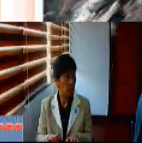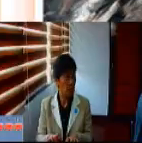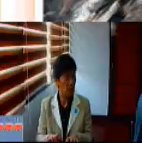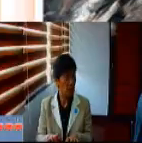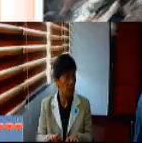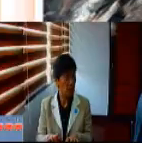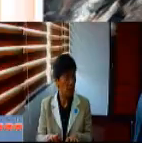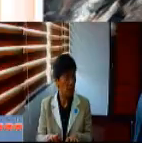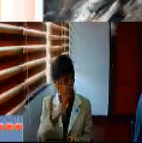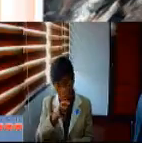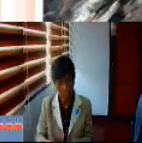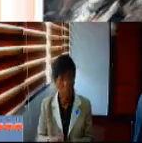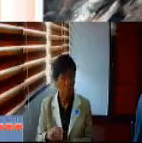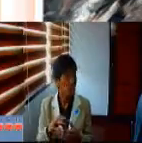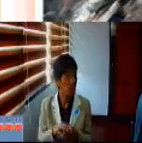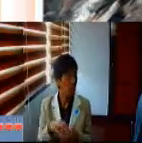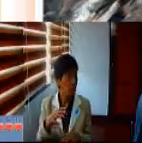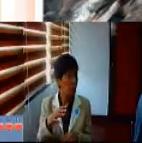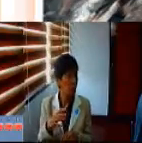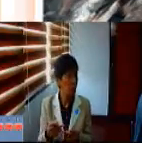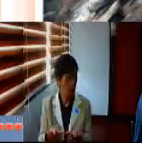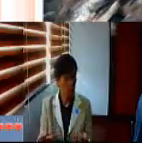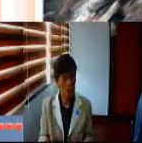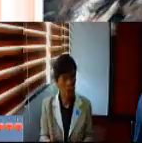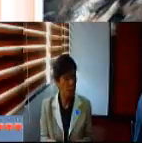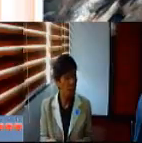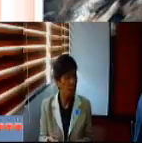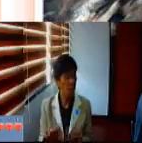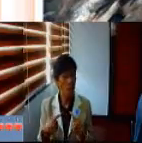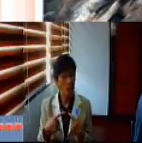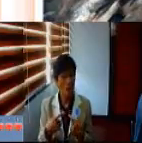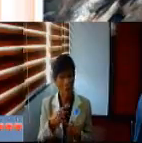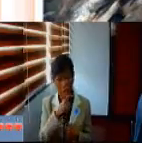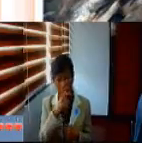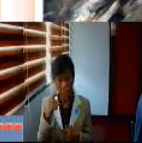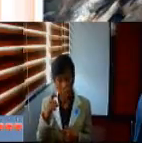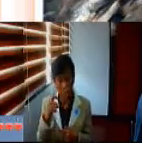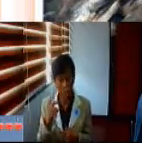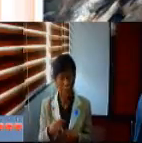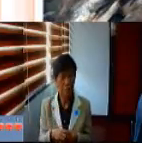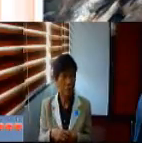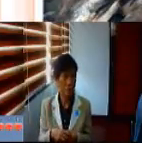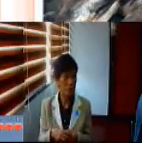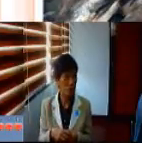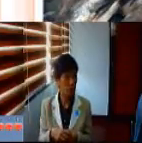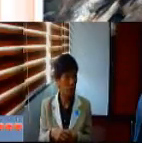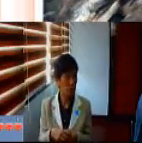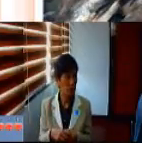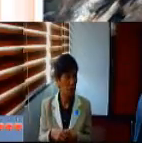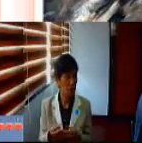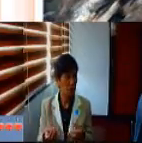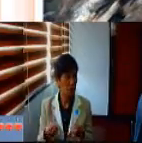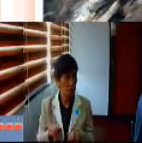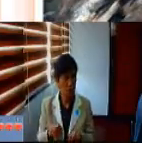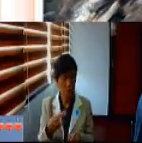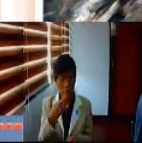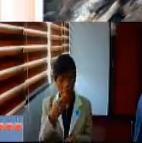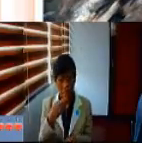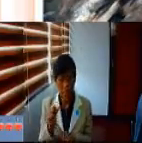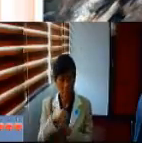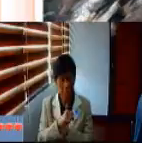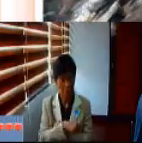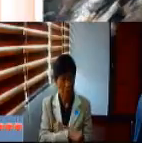warming of the area. So there's drought and there's increased occurrence of red tides.